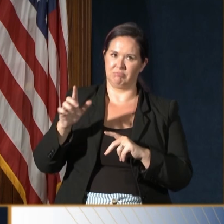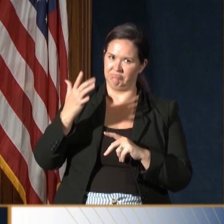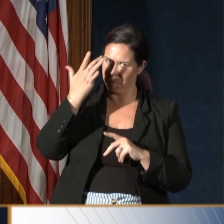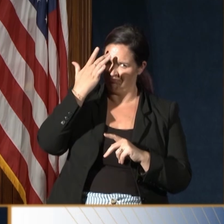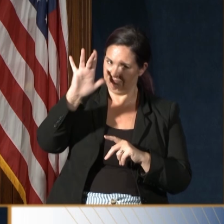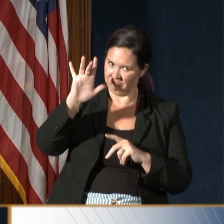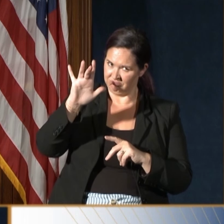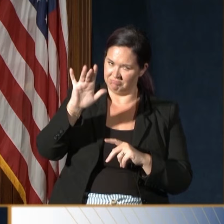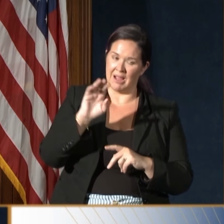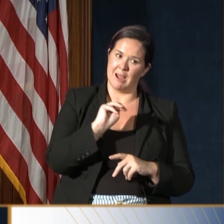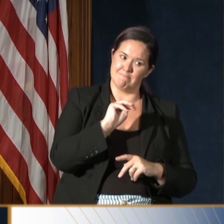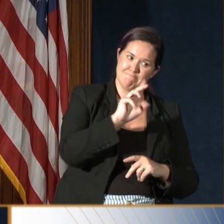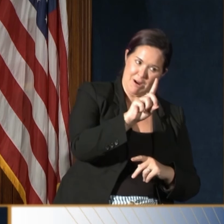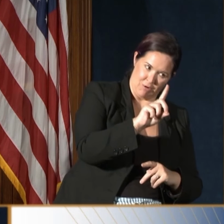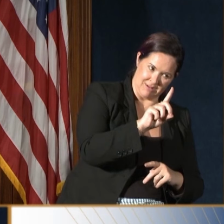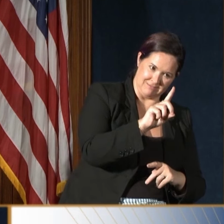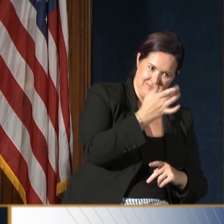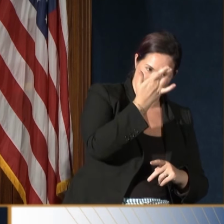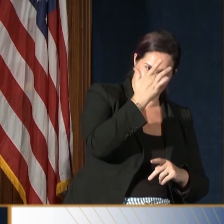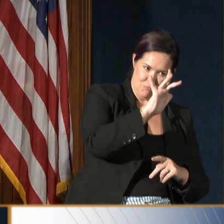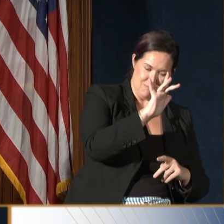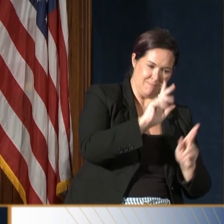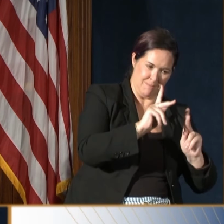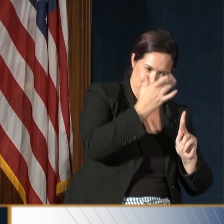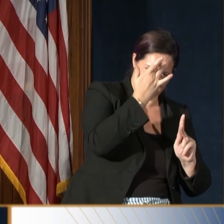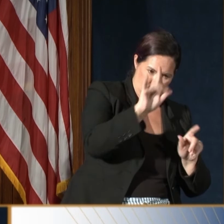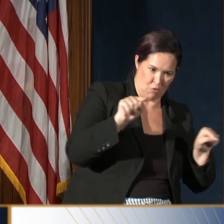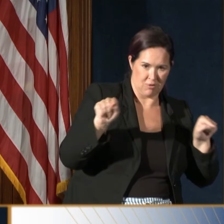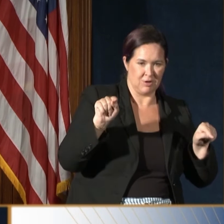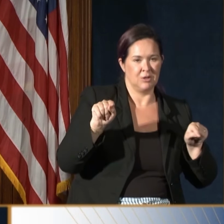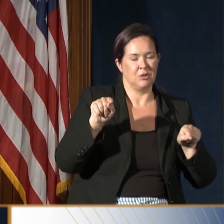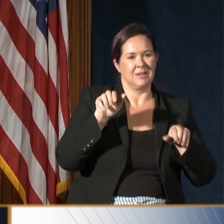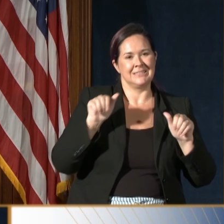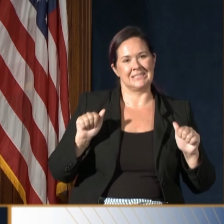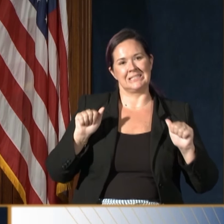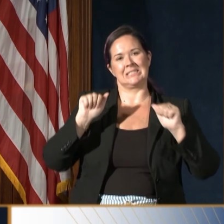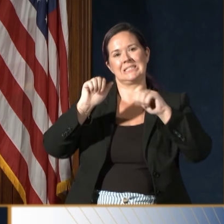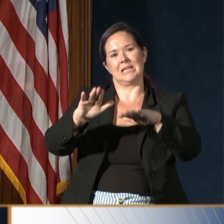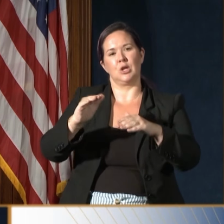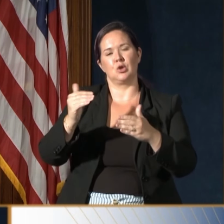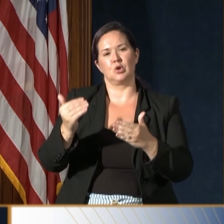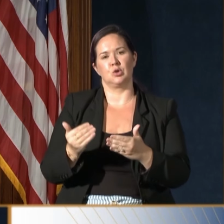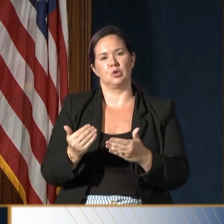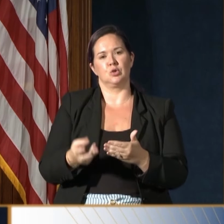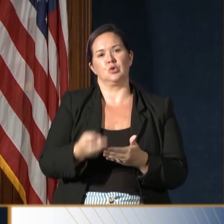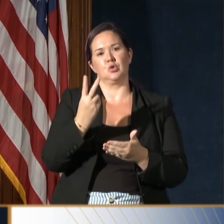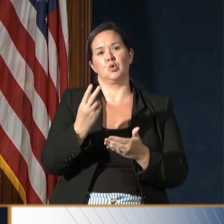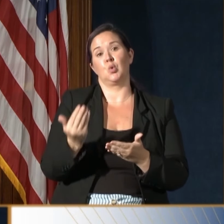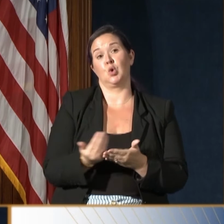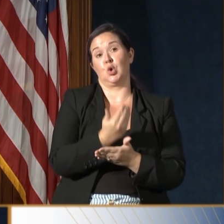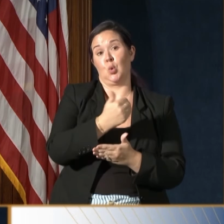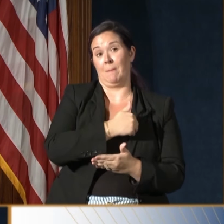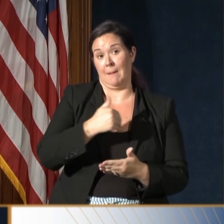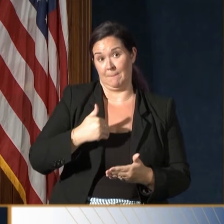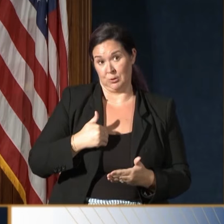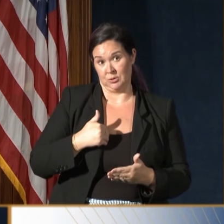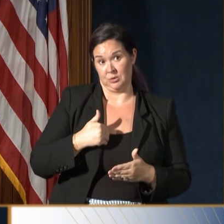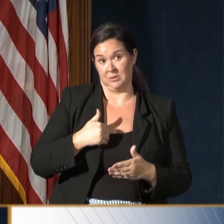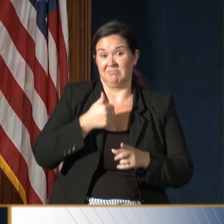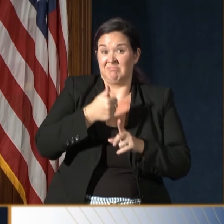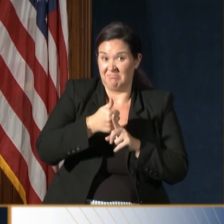of Maryland had good sense to send two new members, two new women